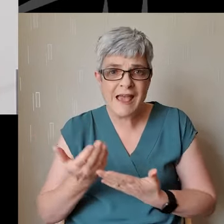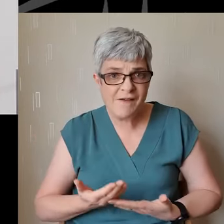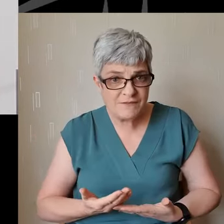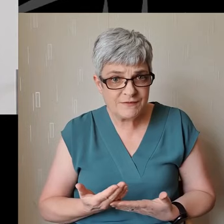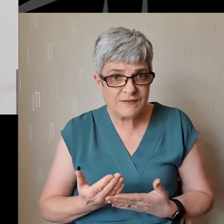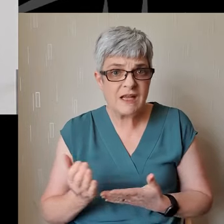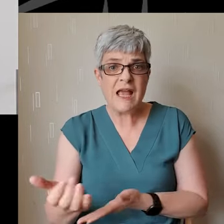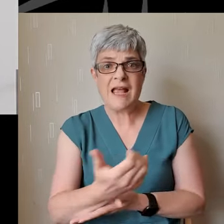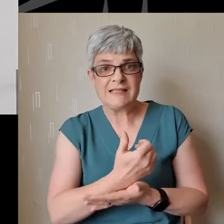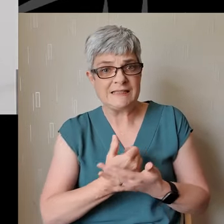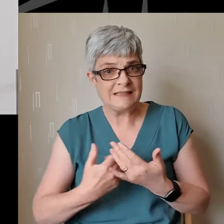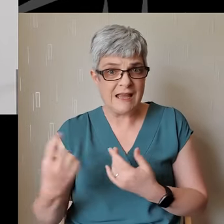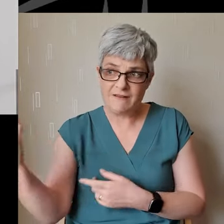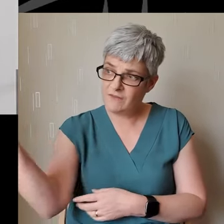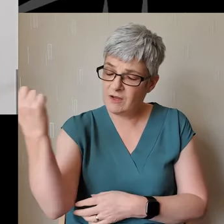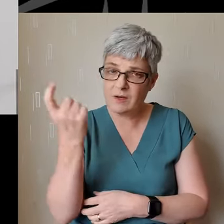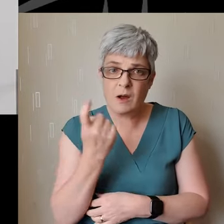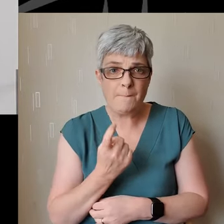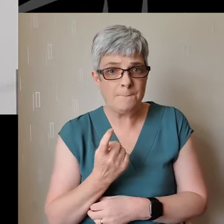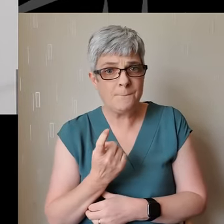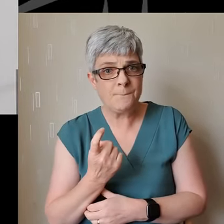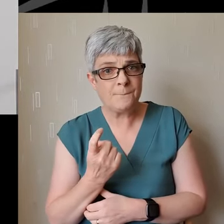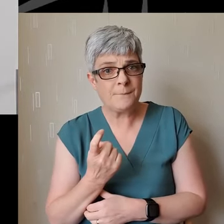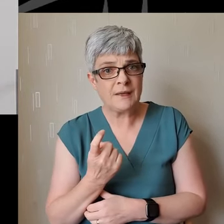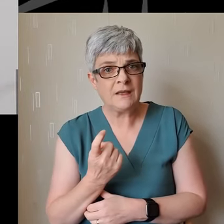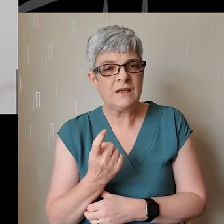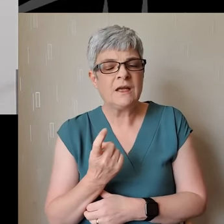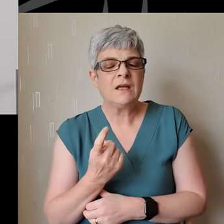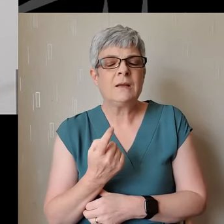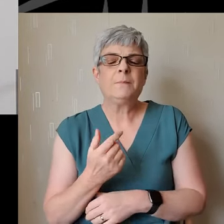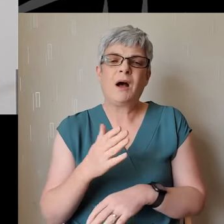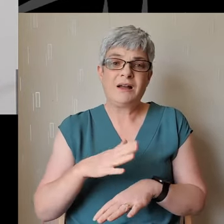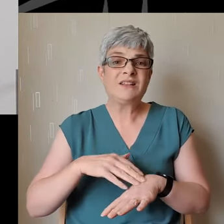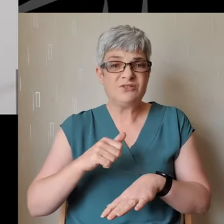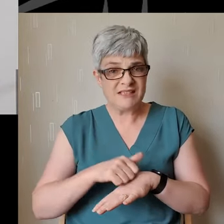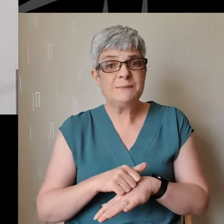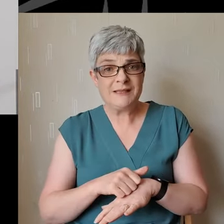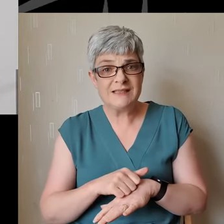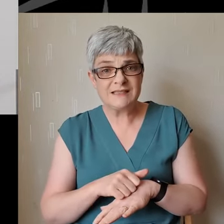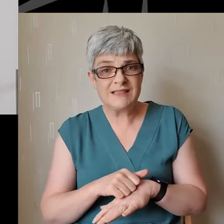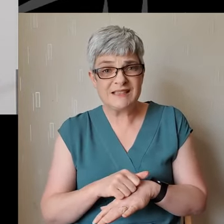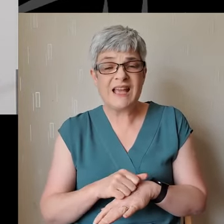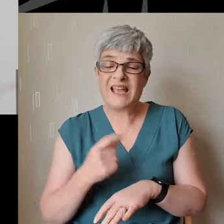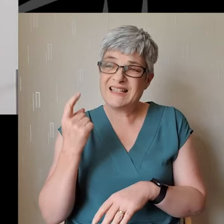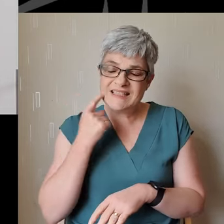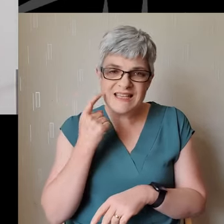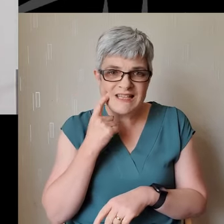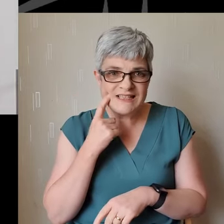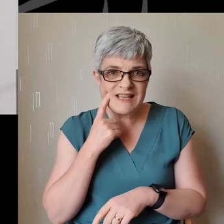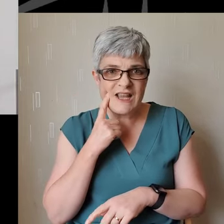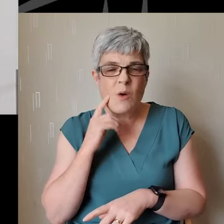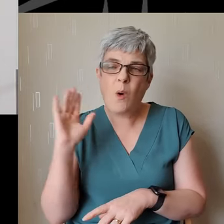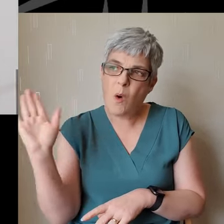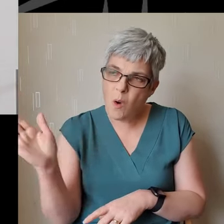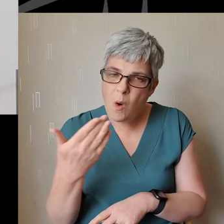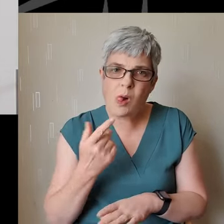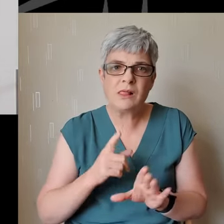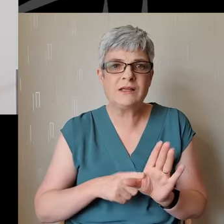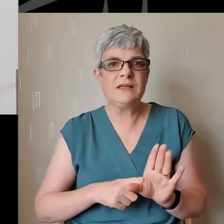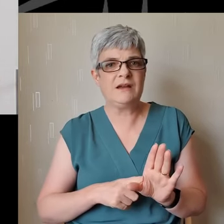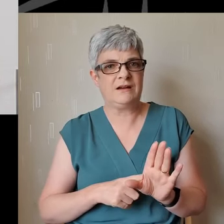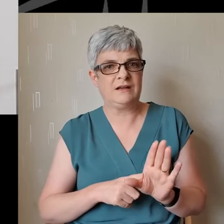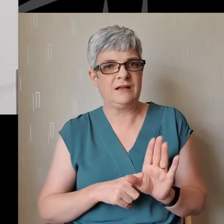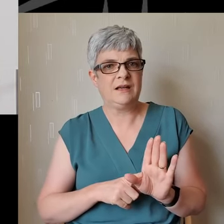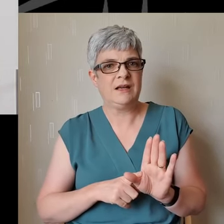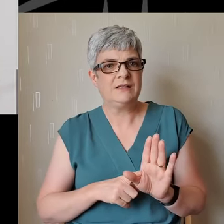us. But not only at Christmas, it's all too easy all year round for us to